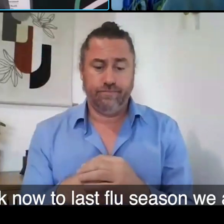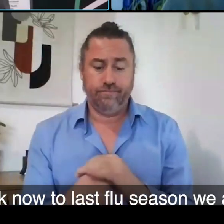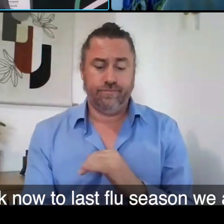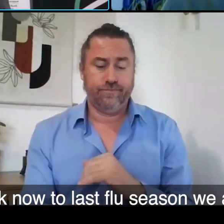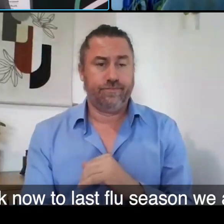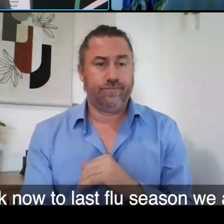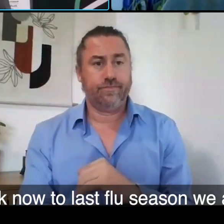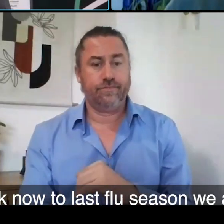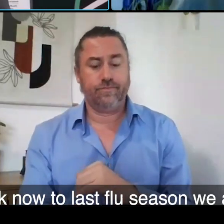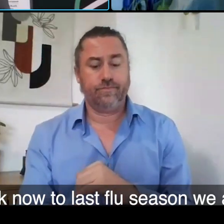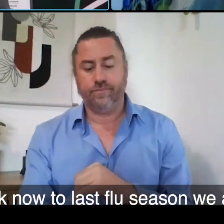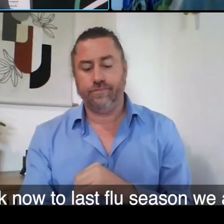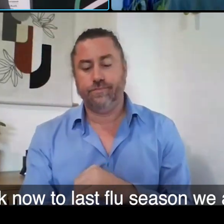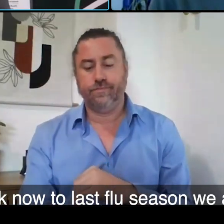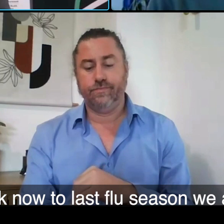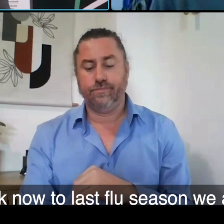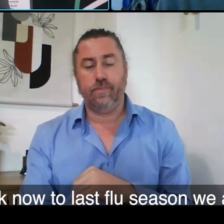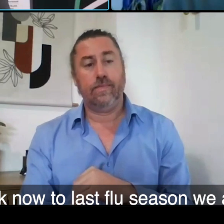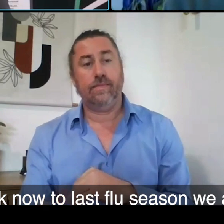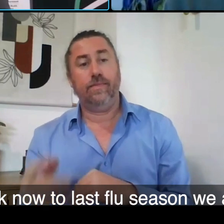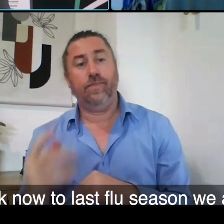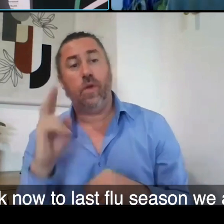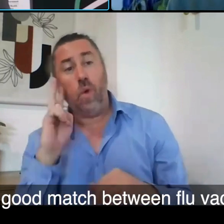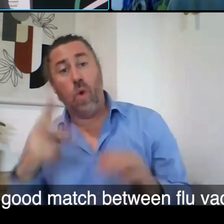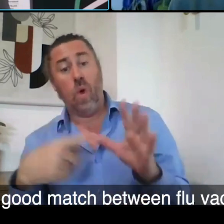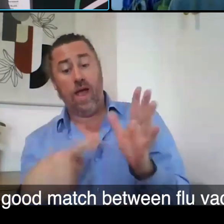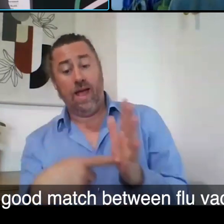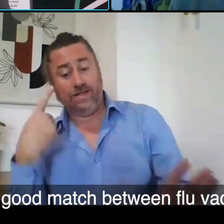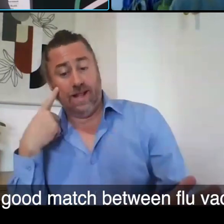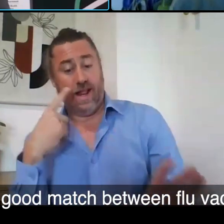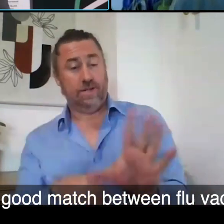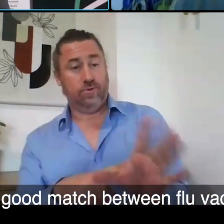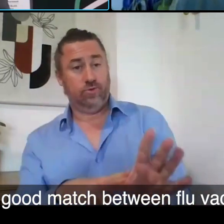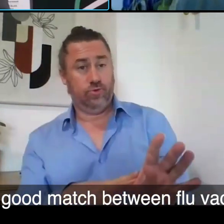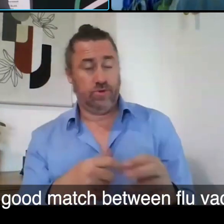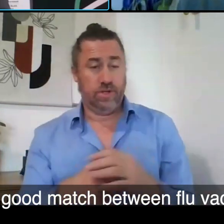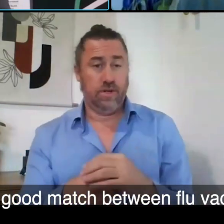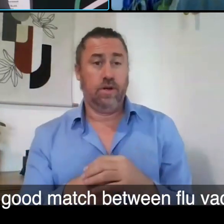We're looking back now to last flu season. We actually saw a reasonably good